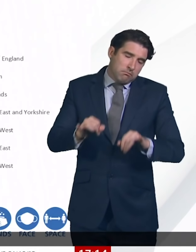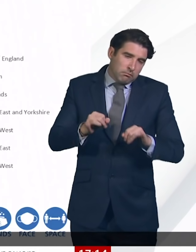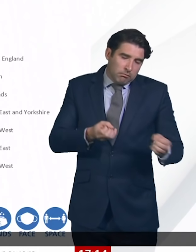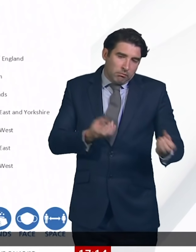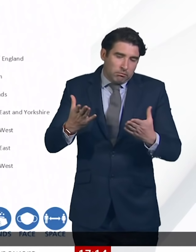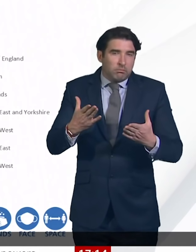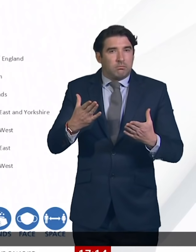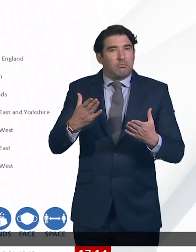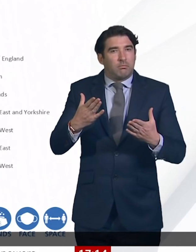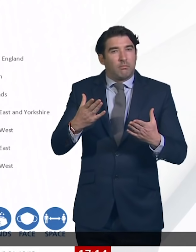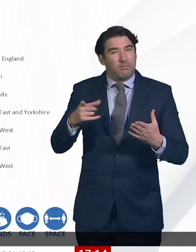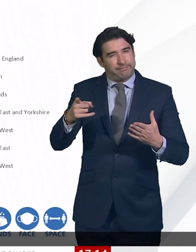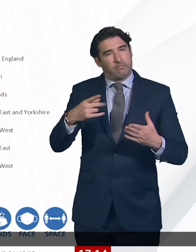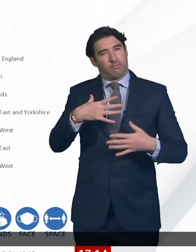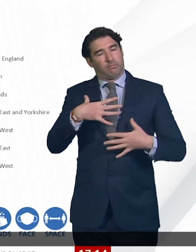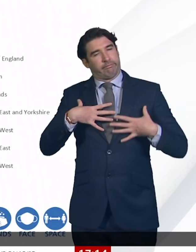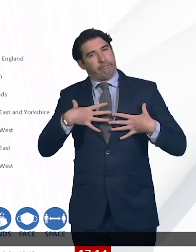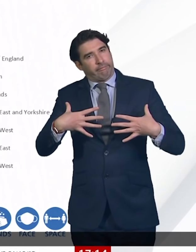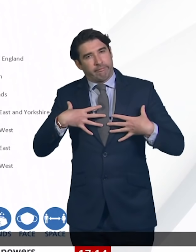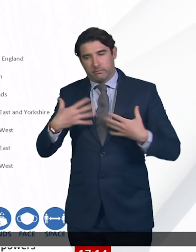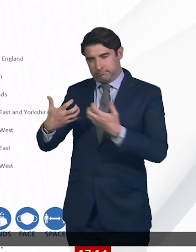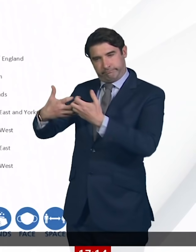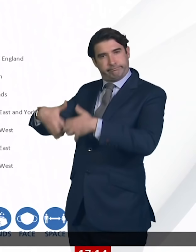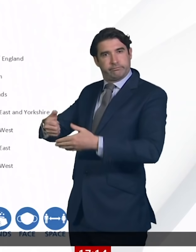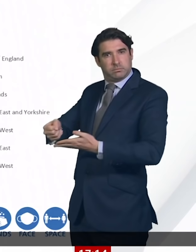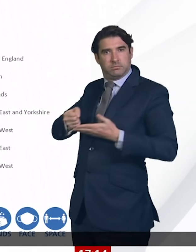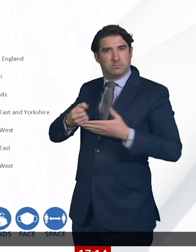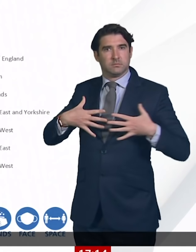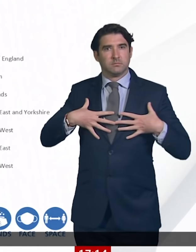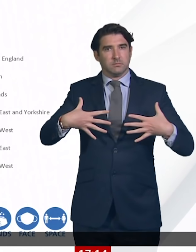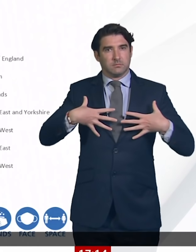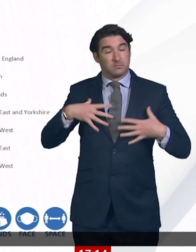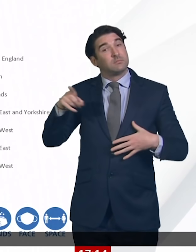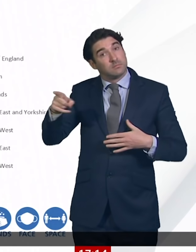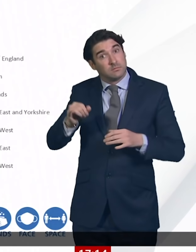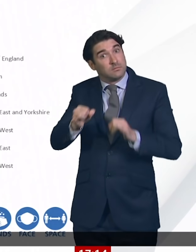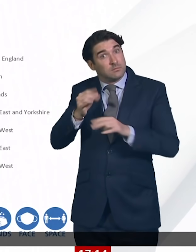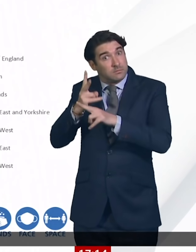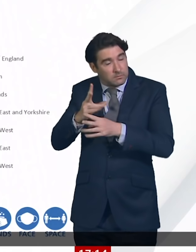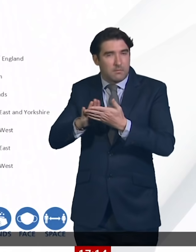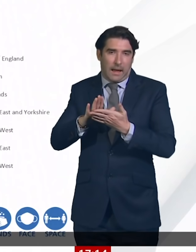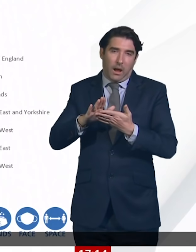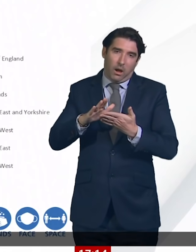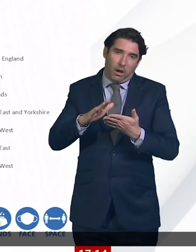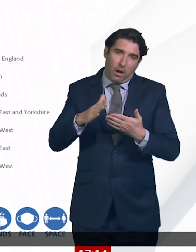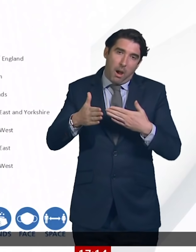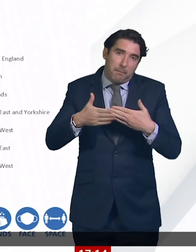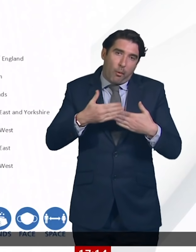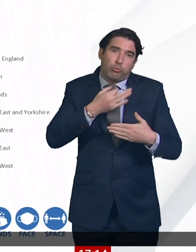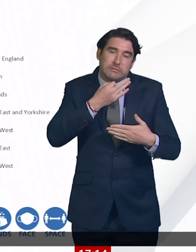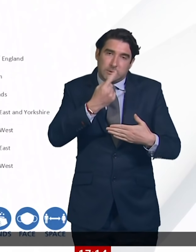at significantly increased risk of dying. And this is again just showing in the